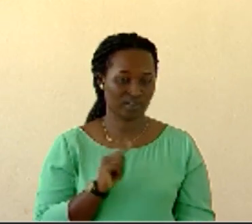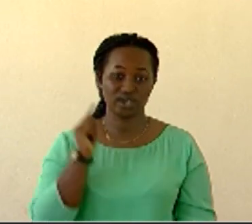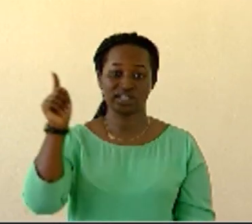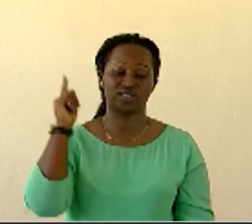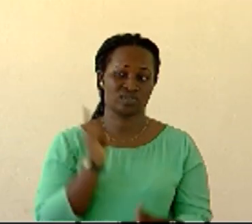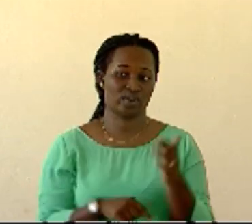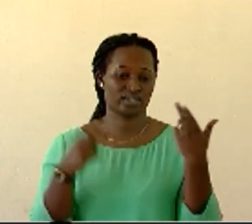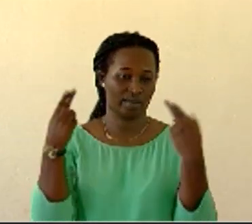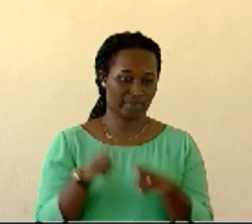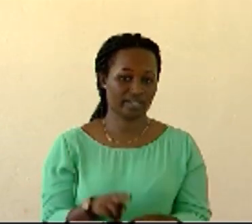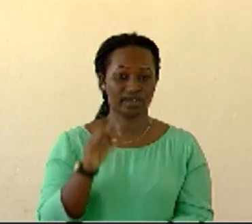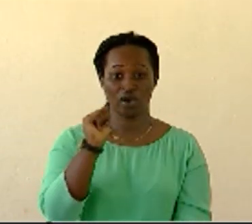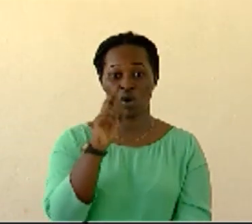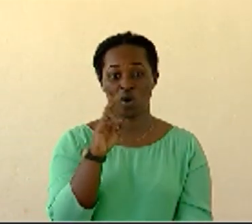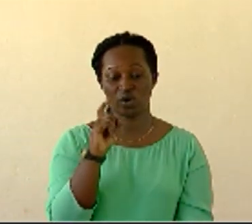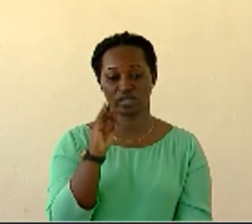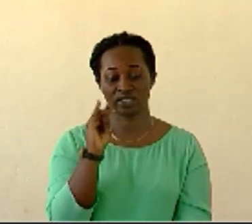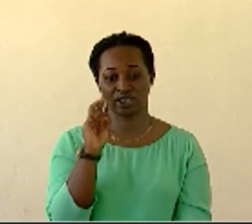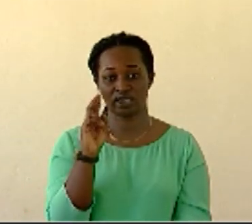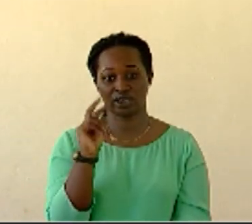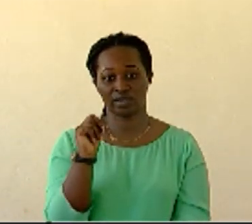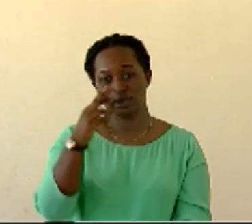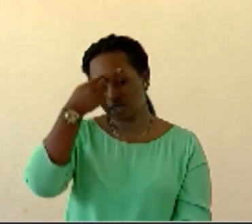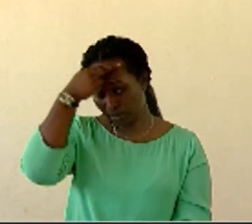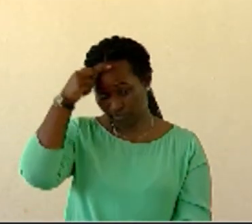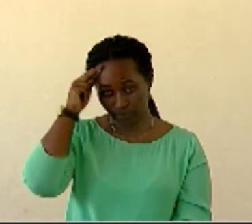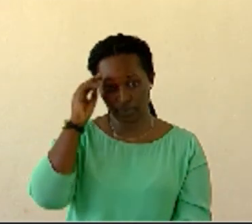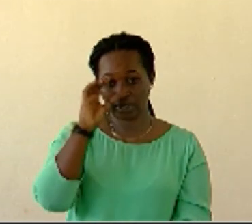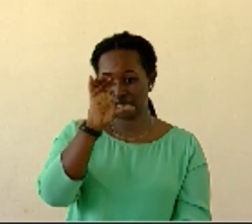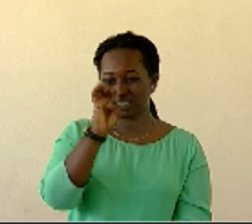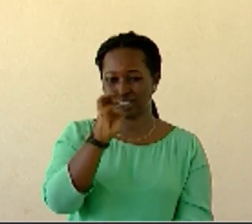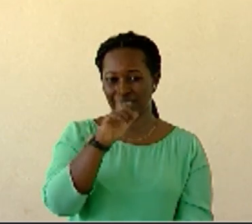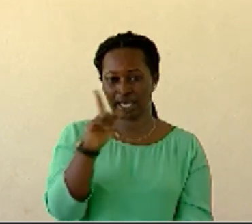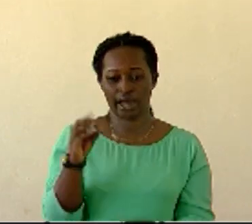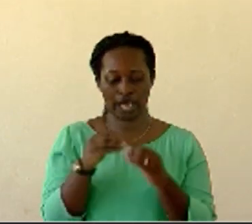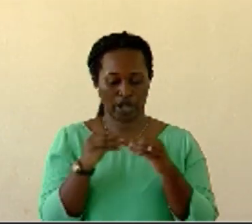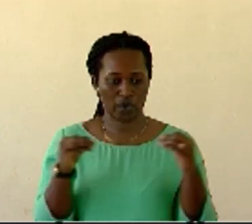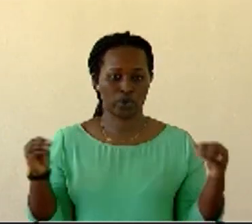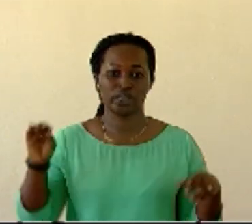happens. Auxin hormone causes the cell elongation. These are